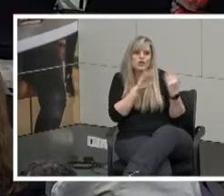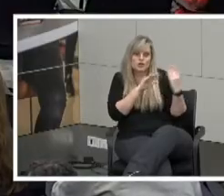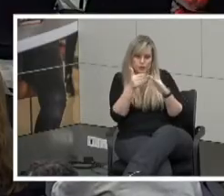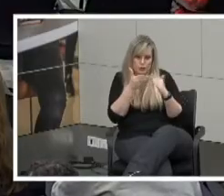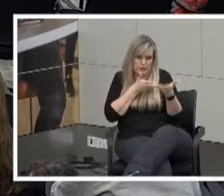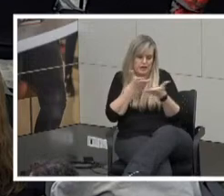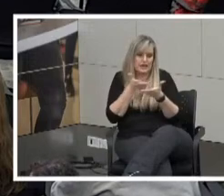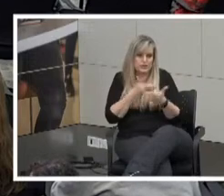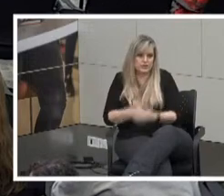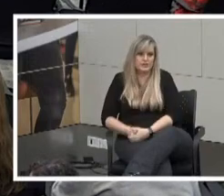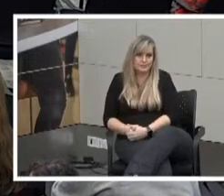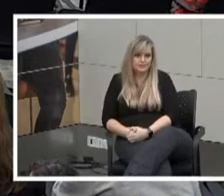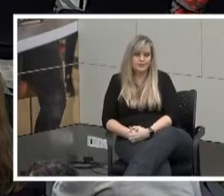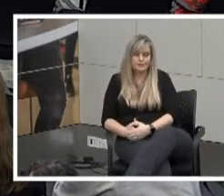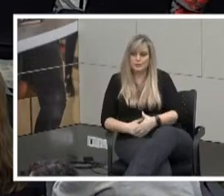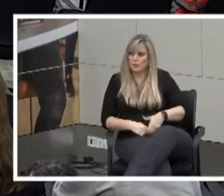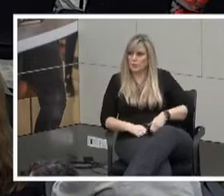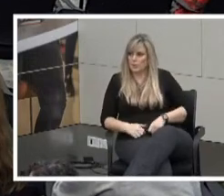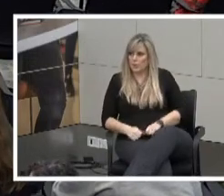thank